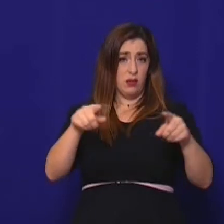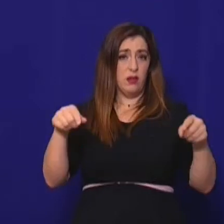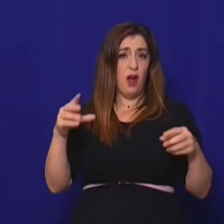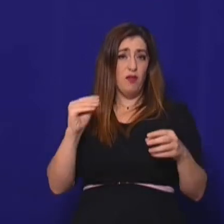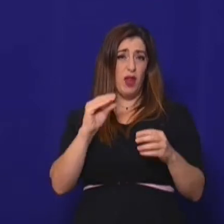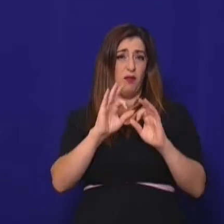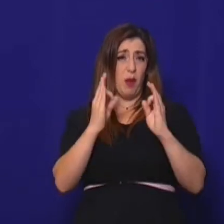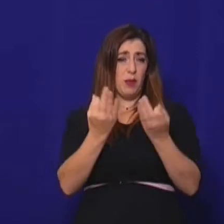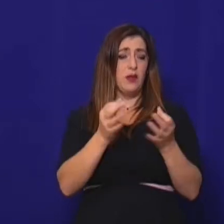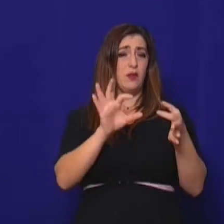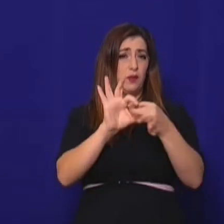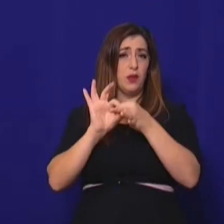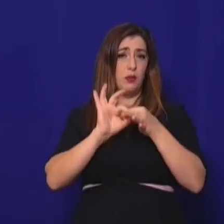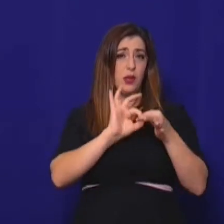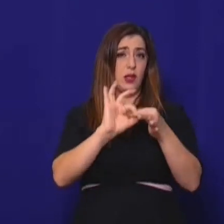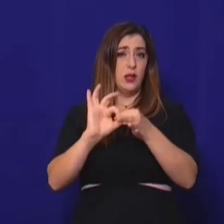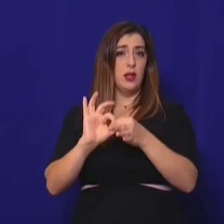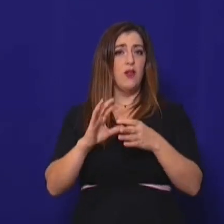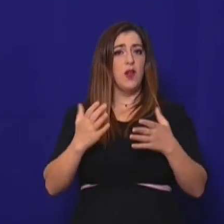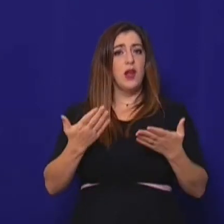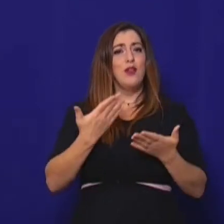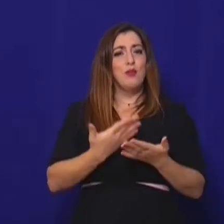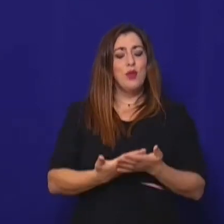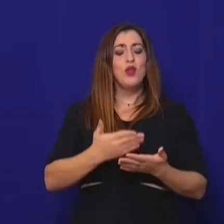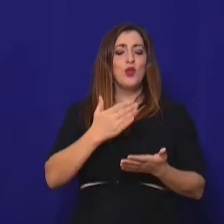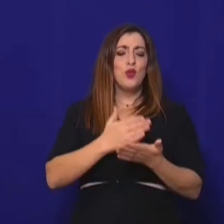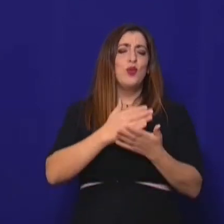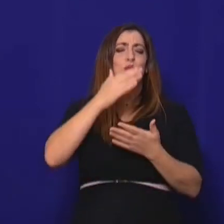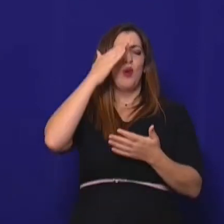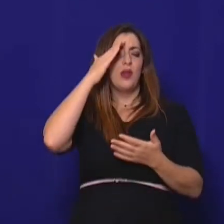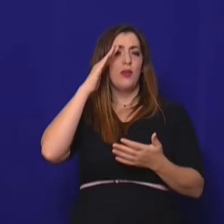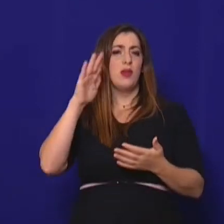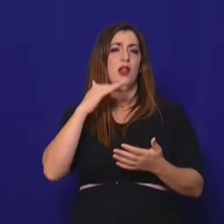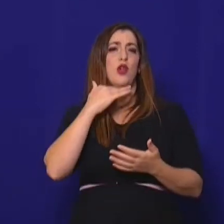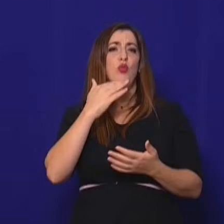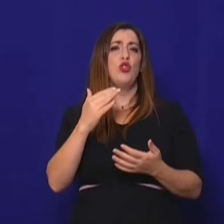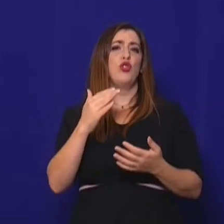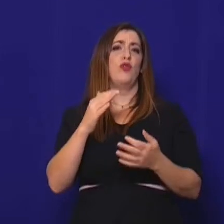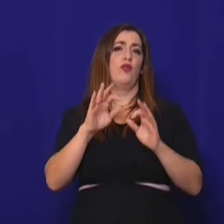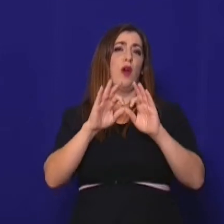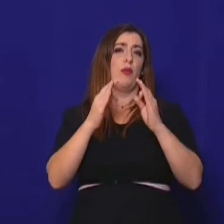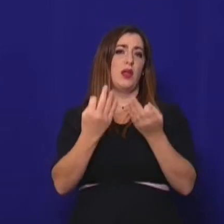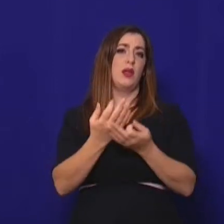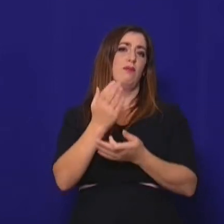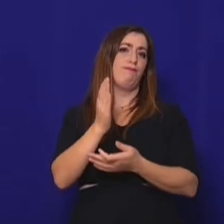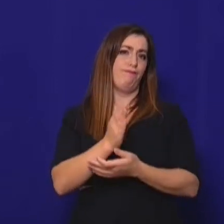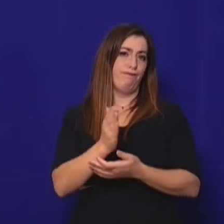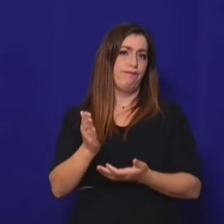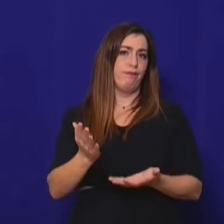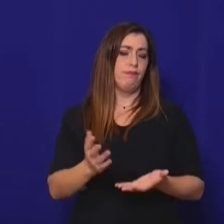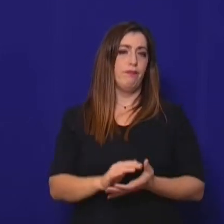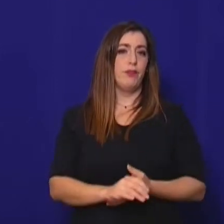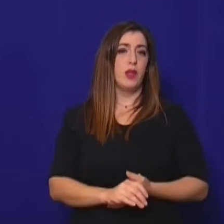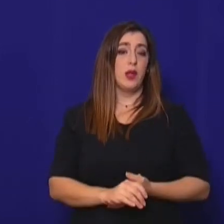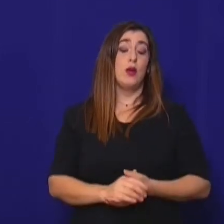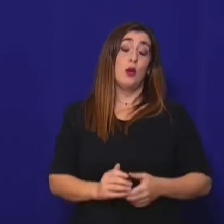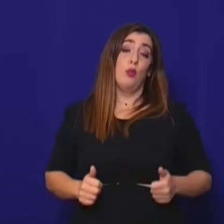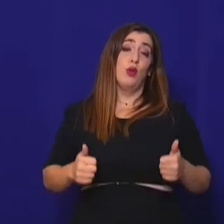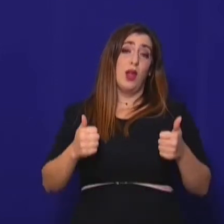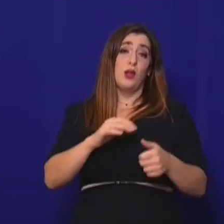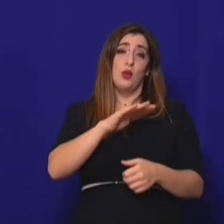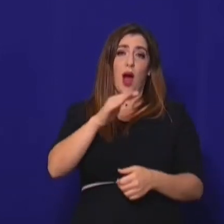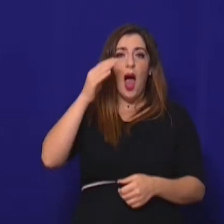li jistgħu jkollhom komplikazzjonijiet. Jalla li kulħadd jifhem x'inhuwa r-riskju ta'